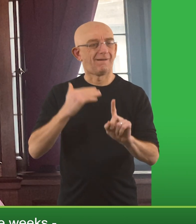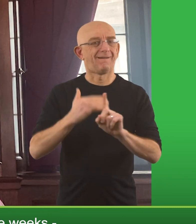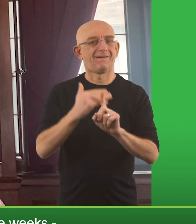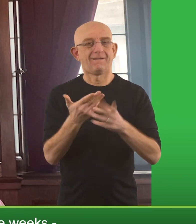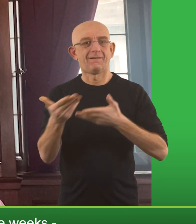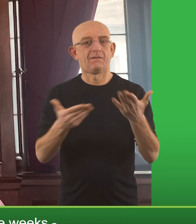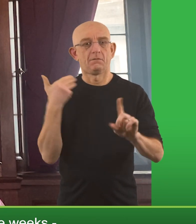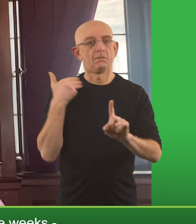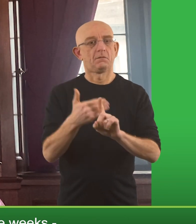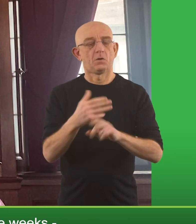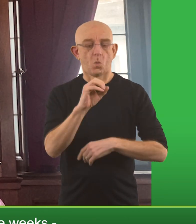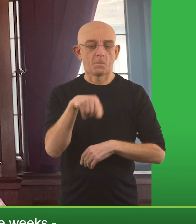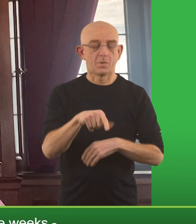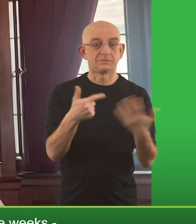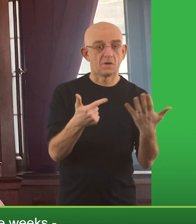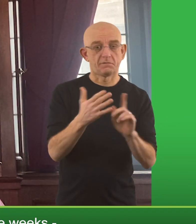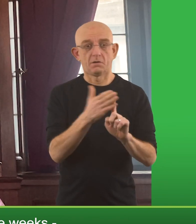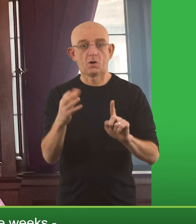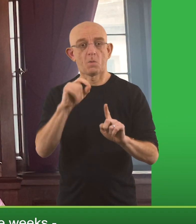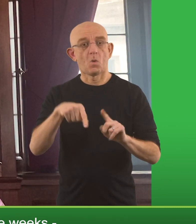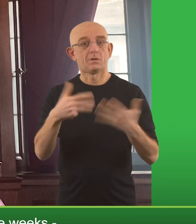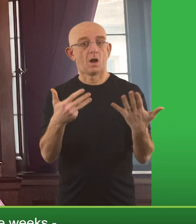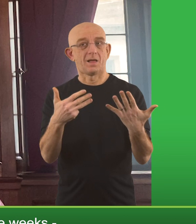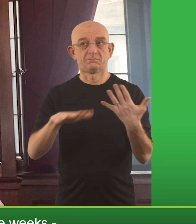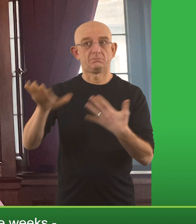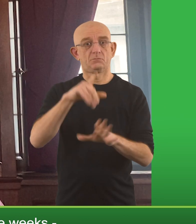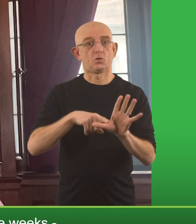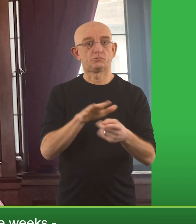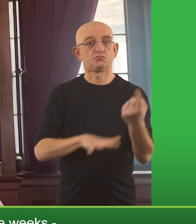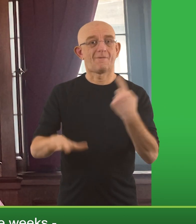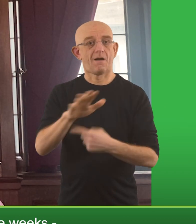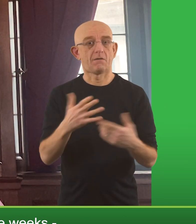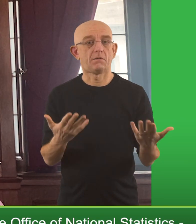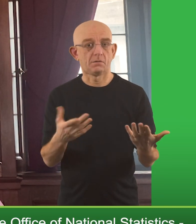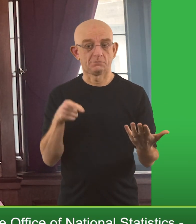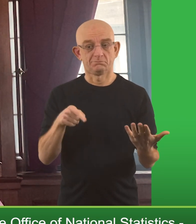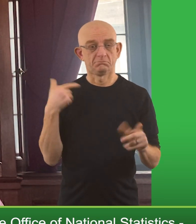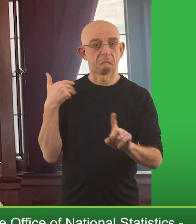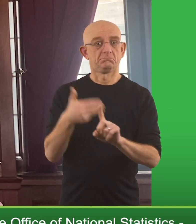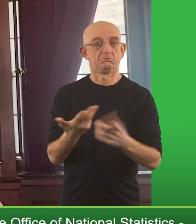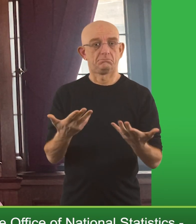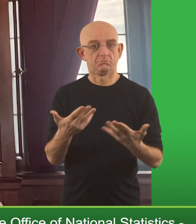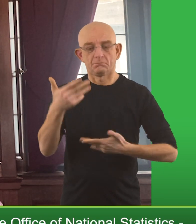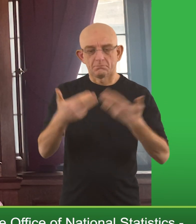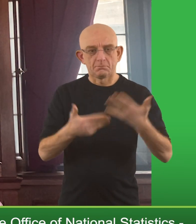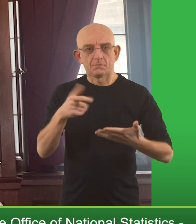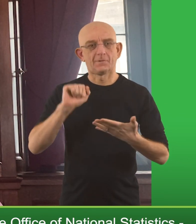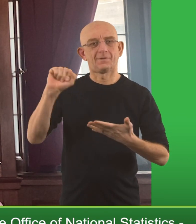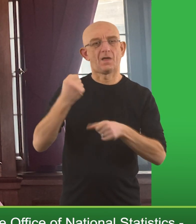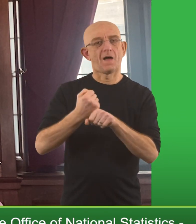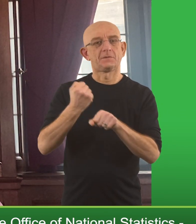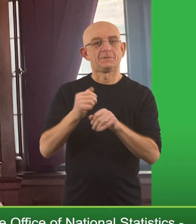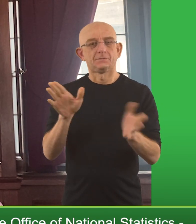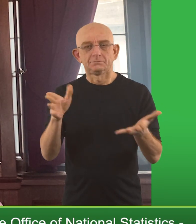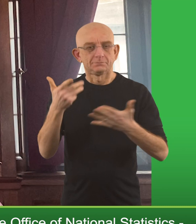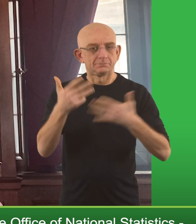R is fairly stable over the weeks, still 0.7 to 0.9 for Yorkshire, and the infection survey that was published by the Office